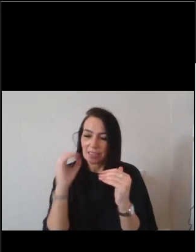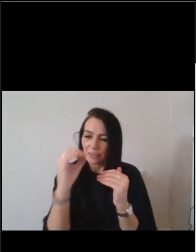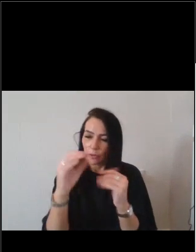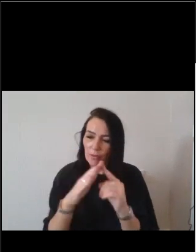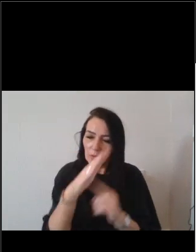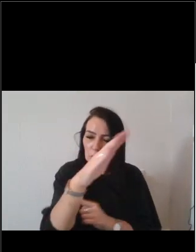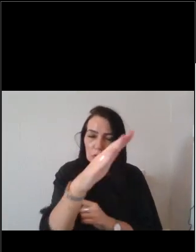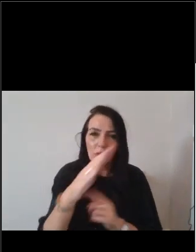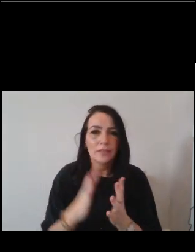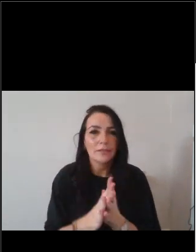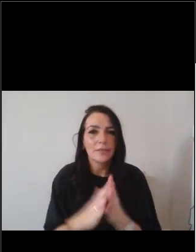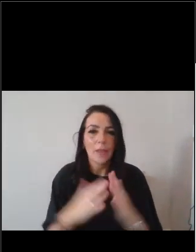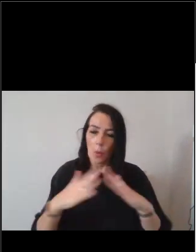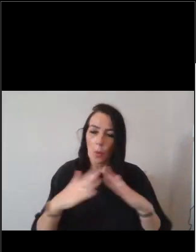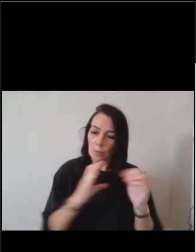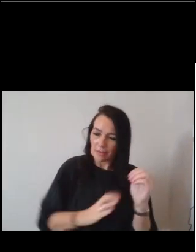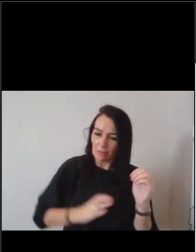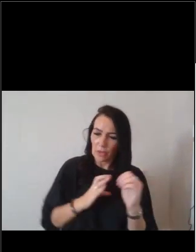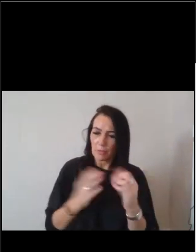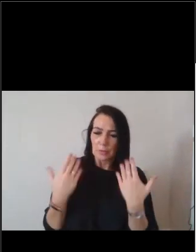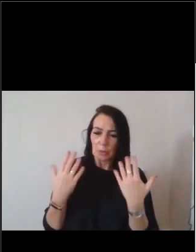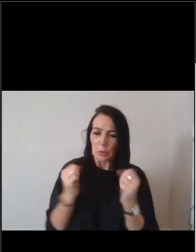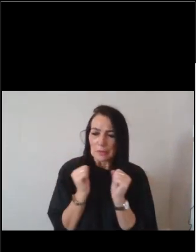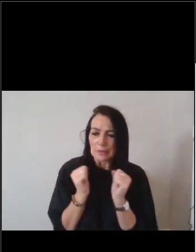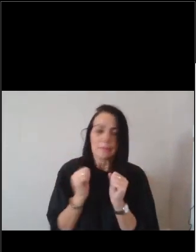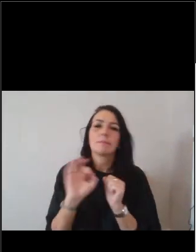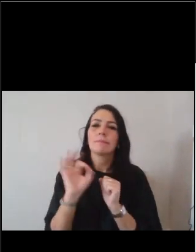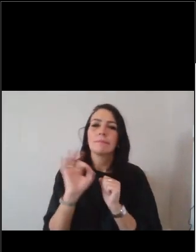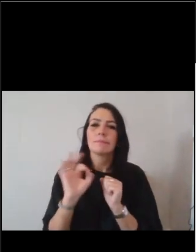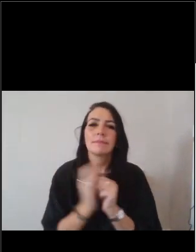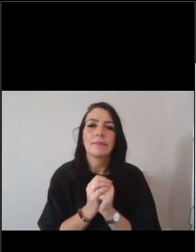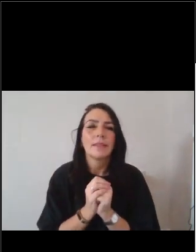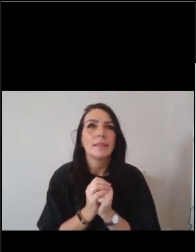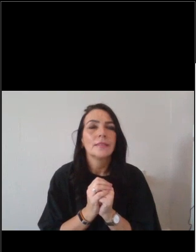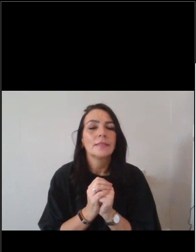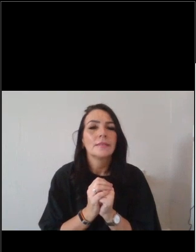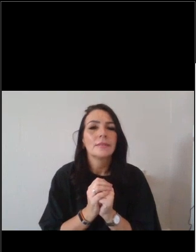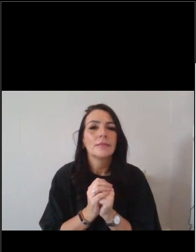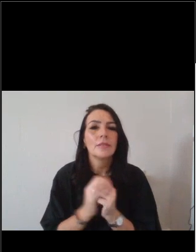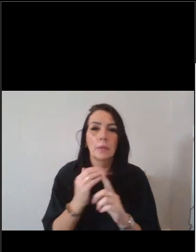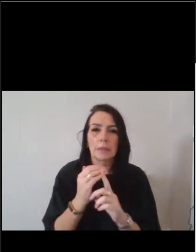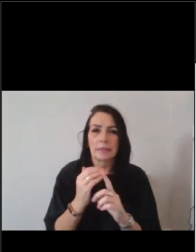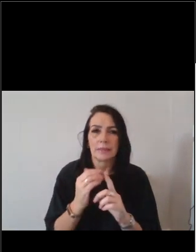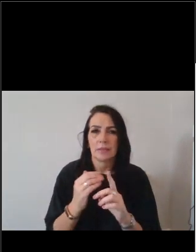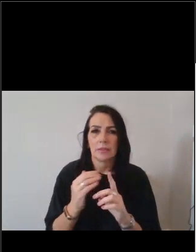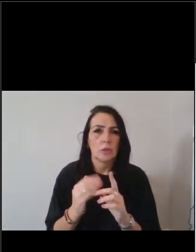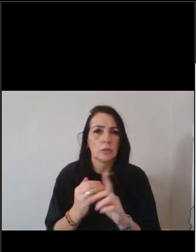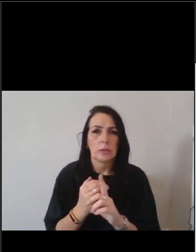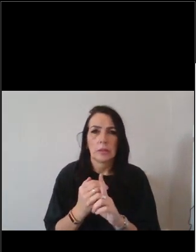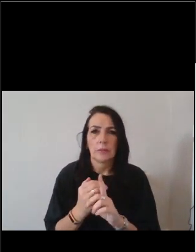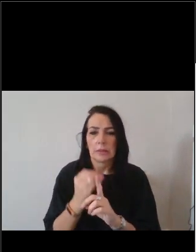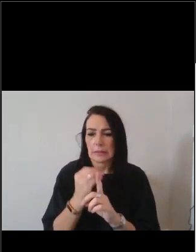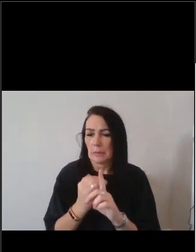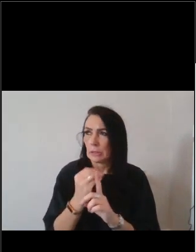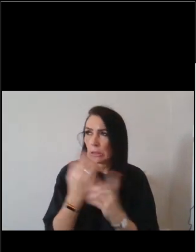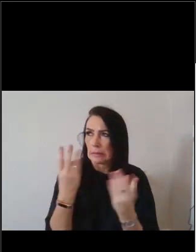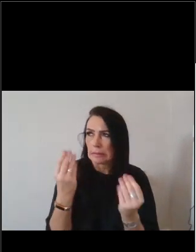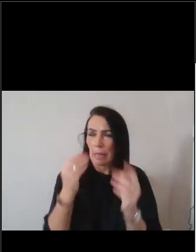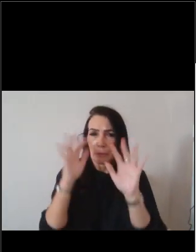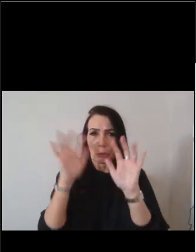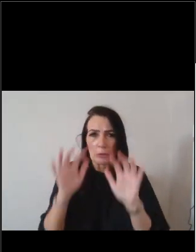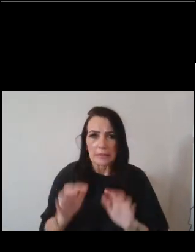homes are comfortable and draft-free. The idea of a home where the temperature fluctuates constantly with damp or condensation